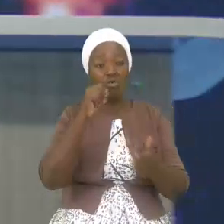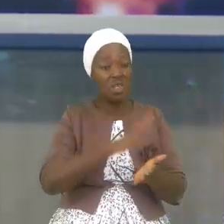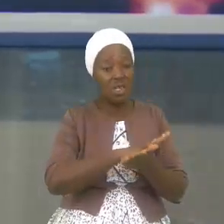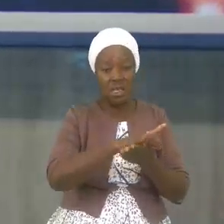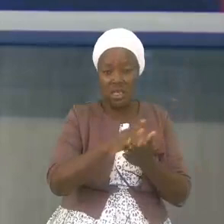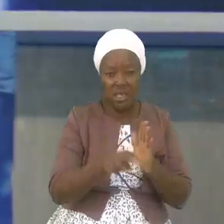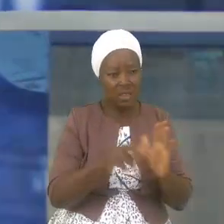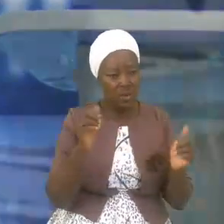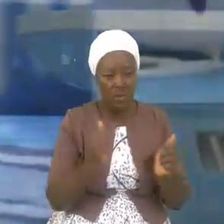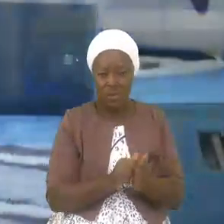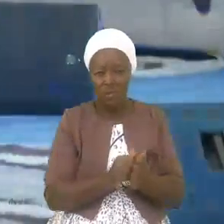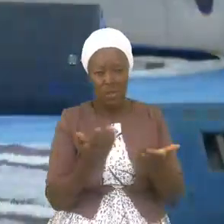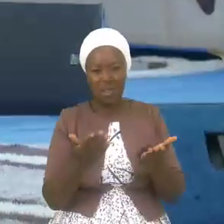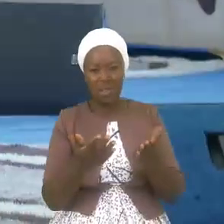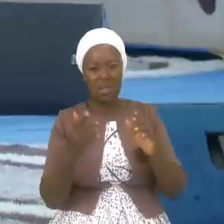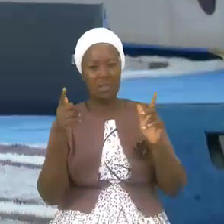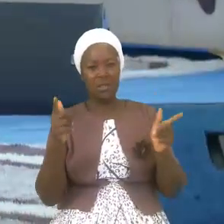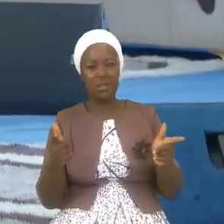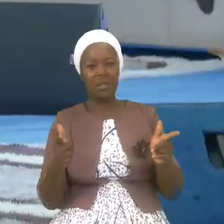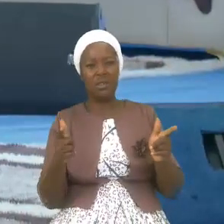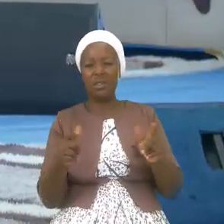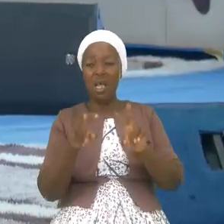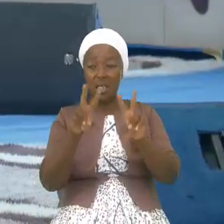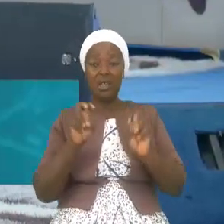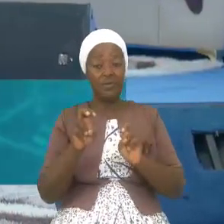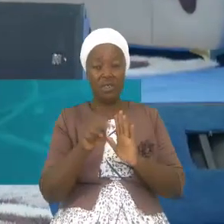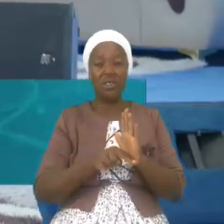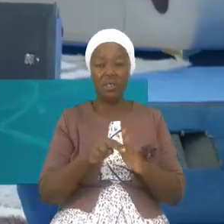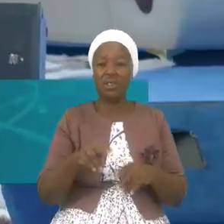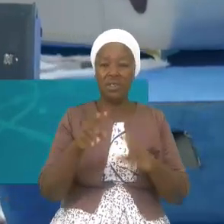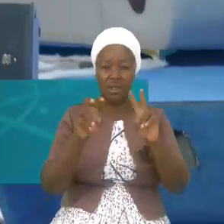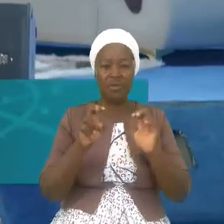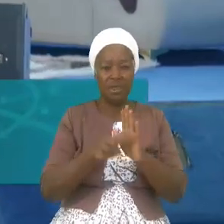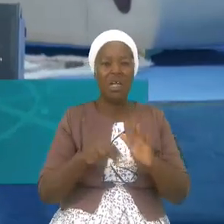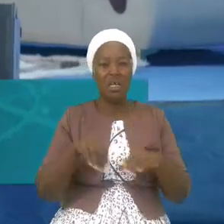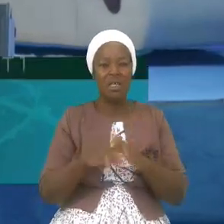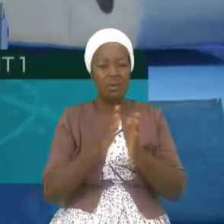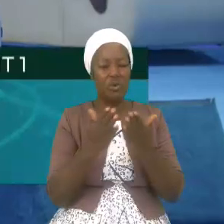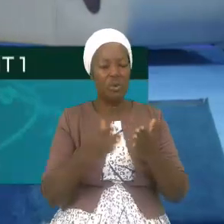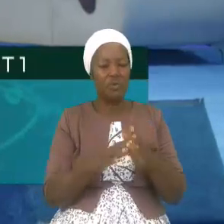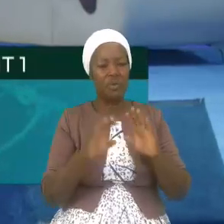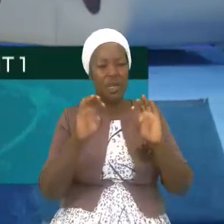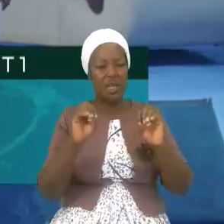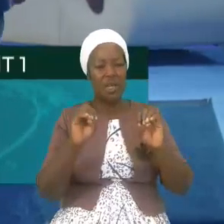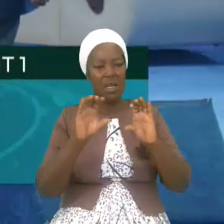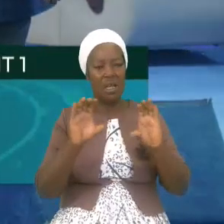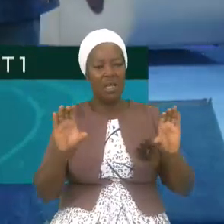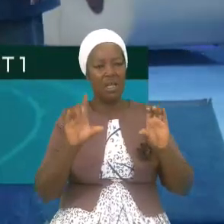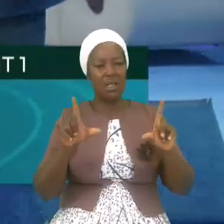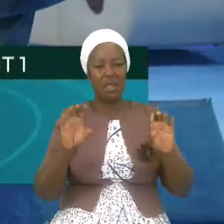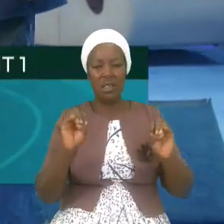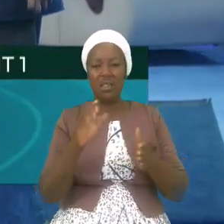chapter 7, reading from verse 17, Ecclesiastes chapter 7, verse 17, be